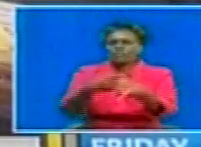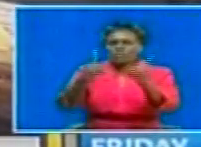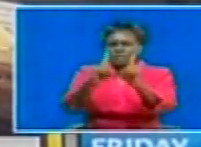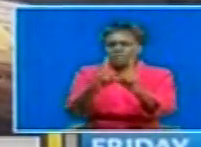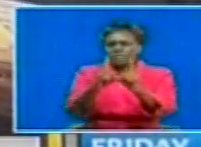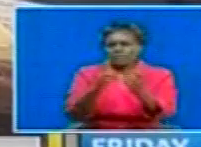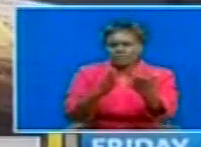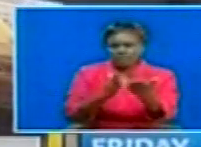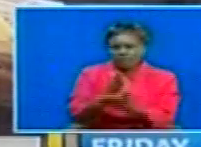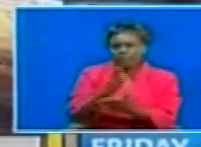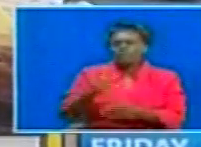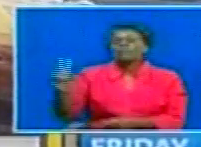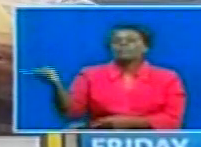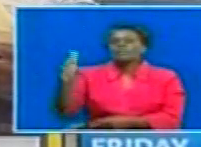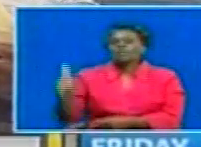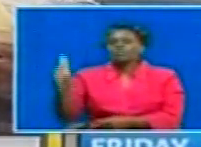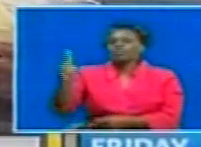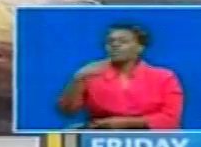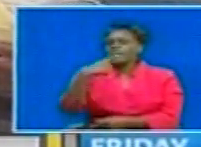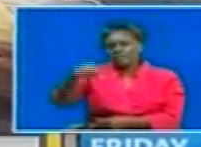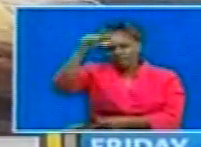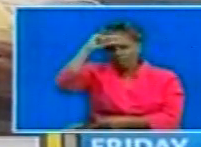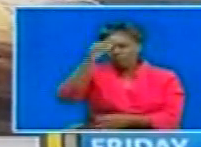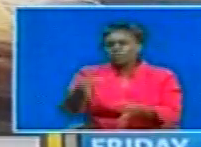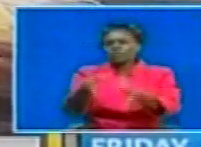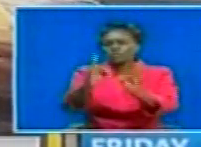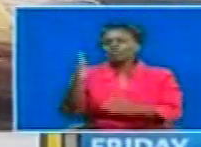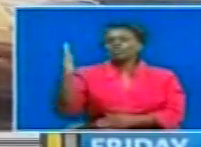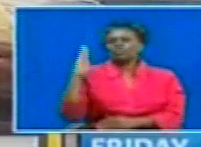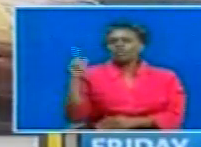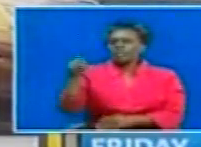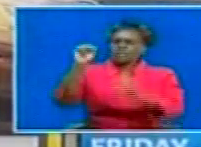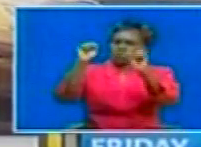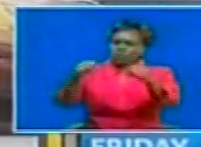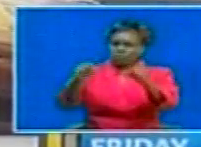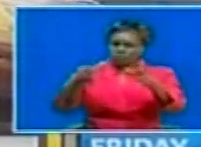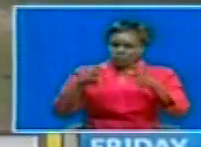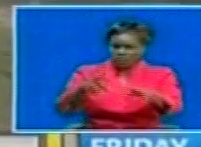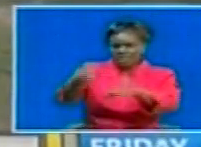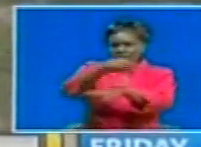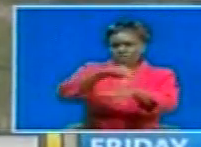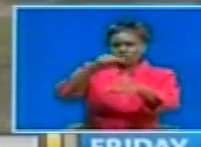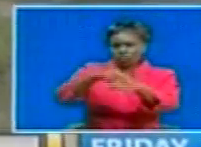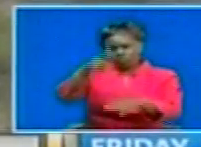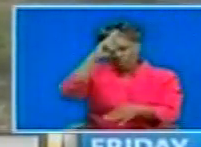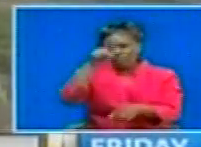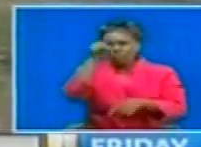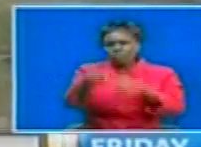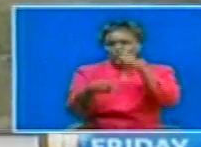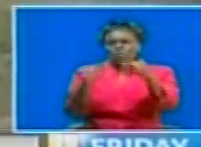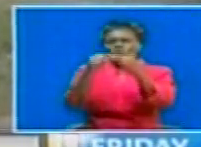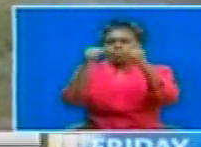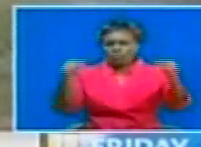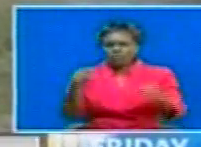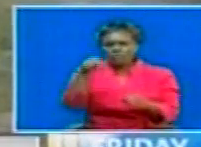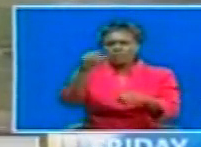dispensation. President Uhuru told the government officials that politicization of security could pose threat to national security. He criticized the section of the opposition